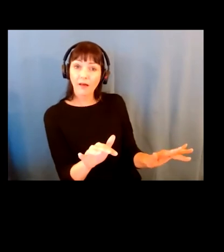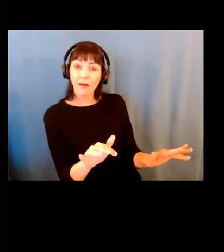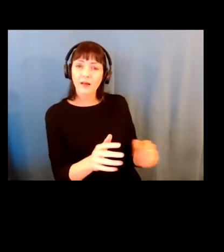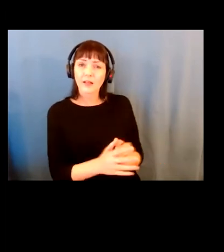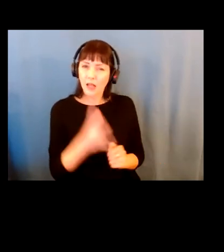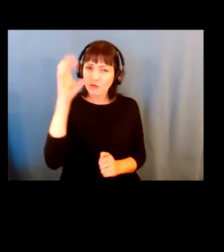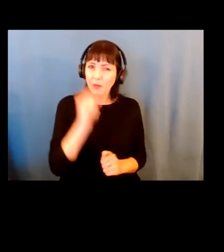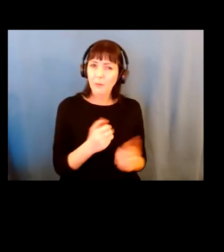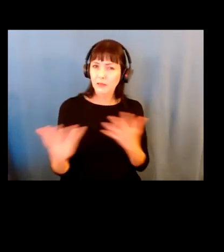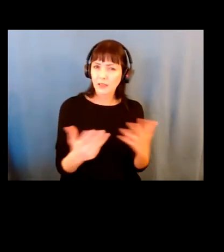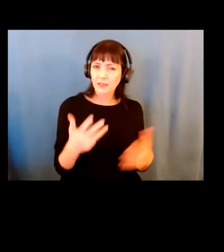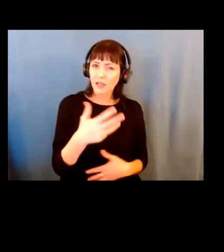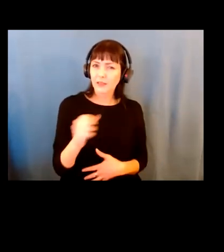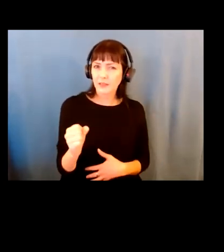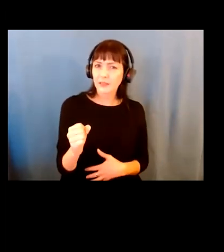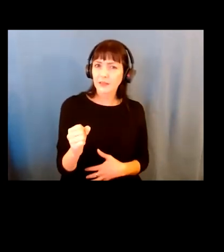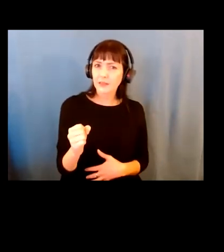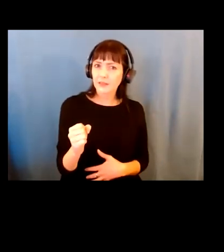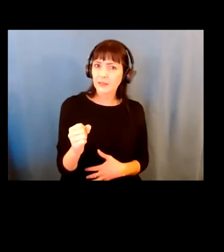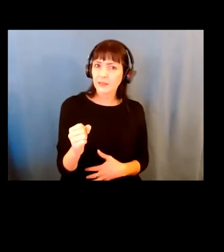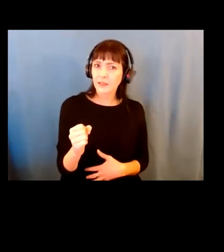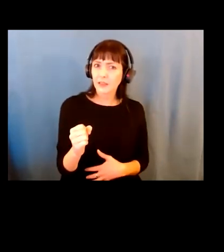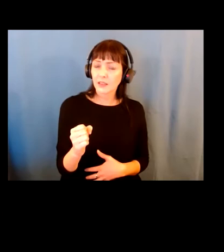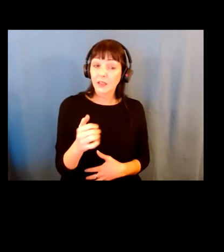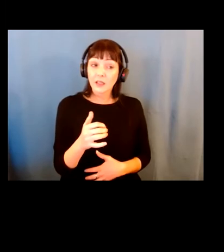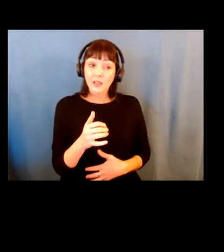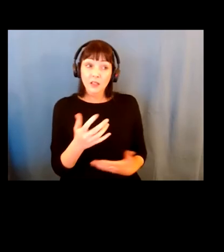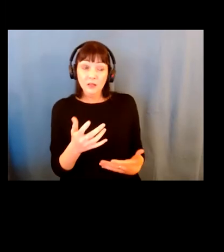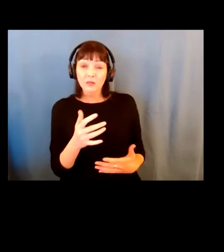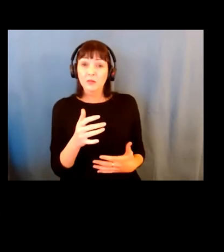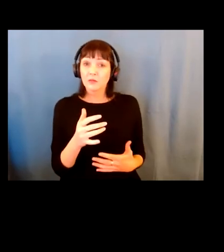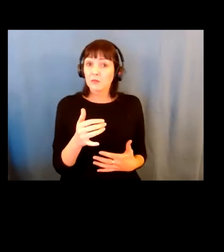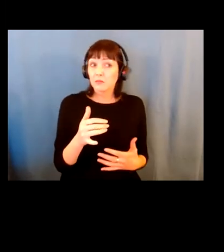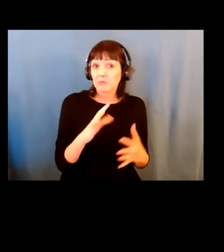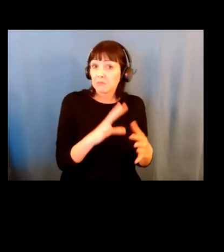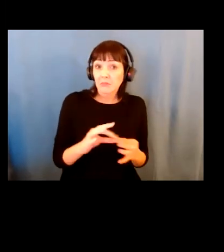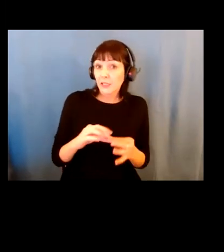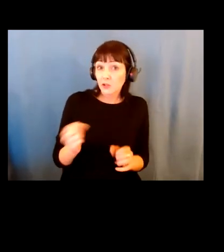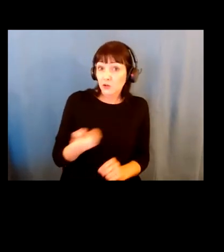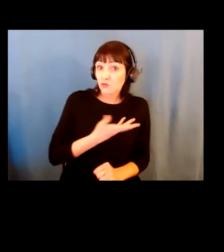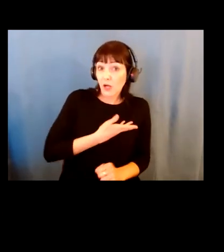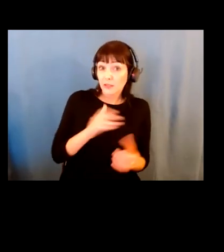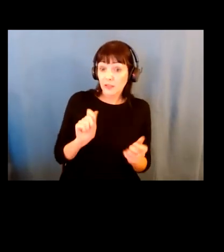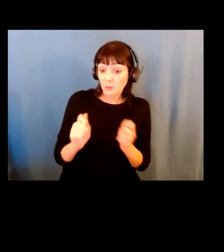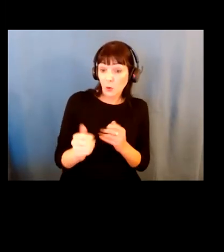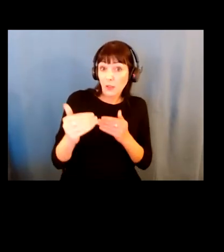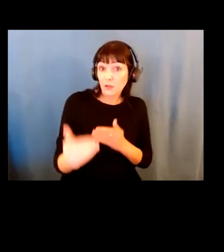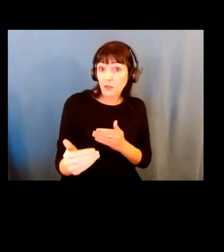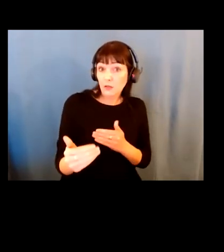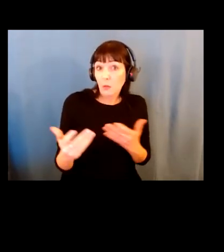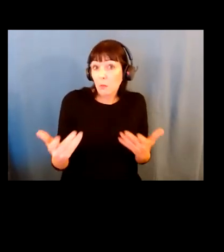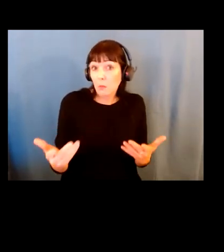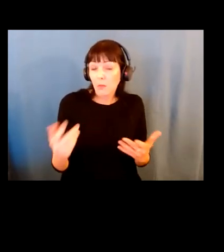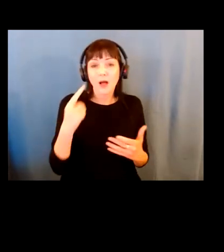There was definitely a moment in the 1990s. Probably because of where the rights movement was at the moment. So I don't think these things are